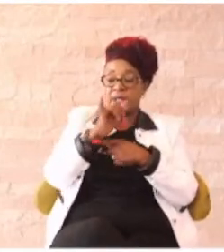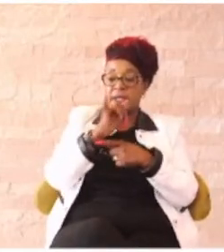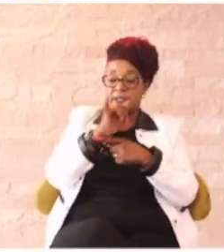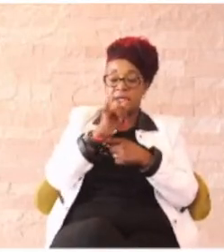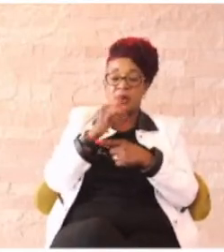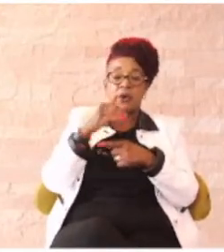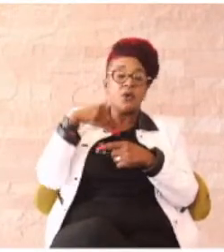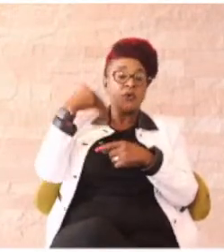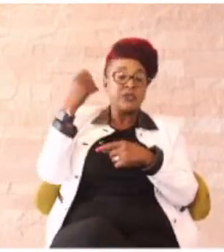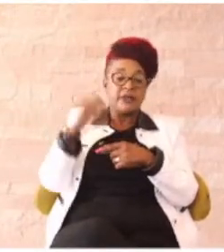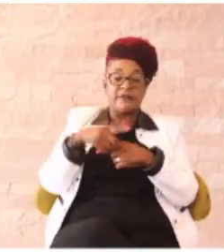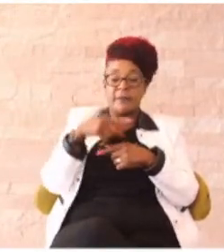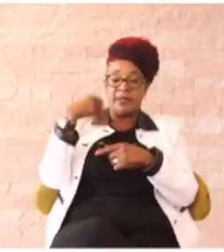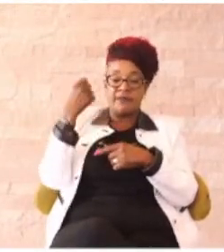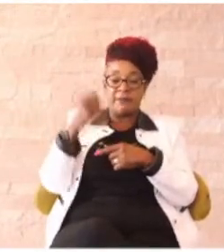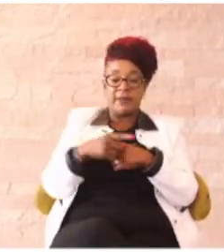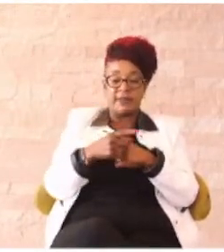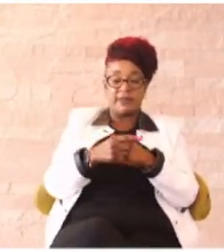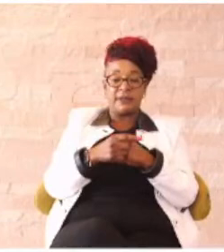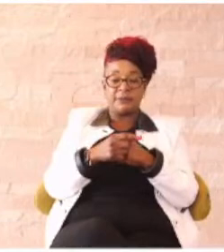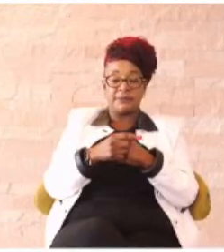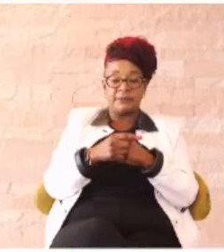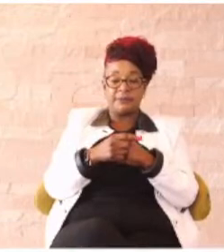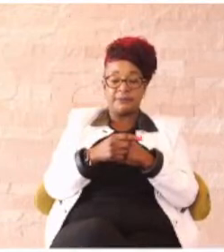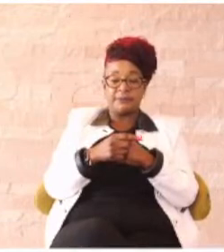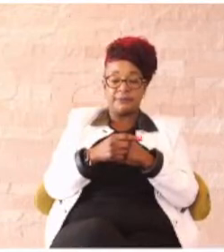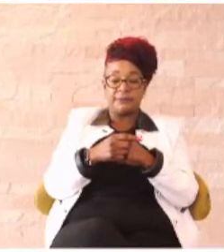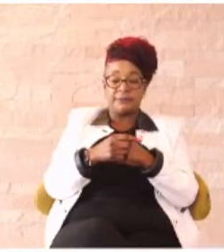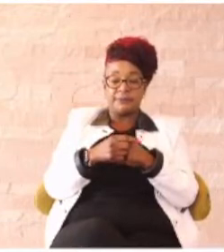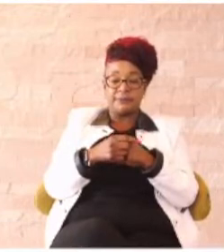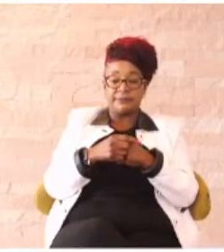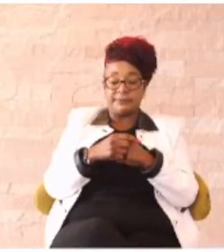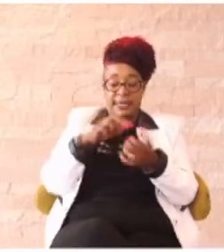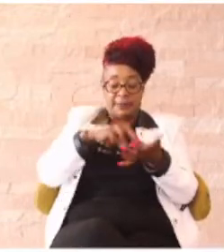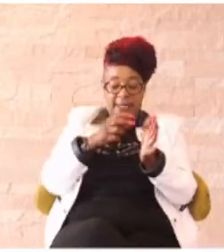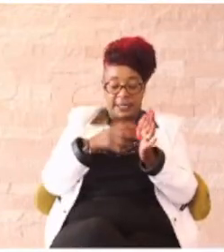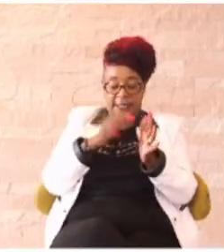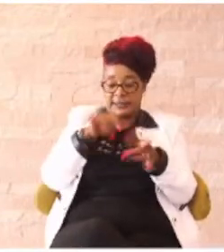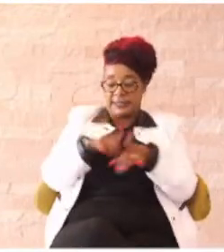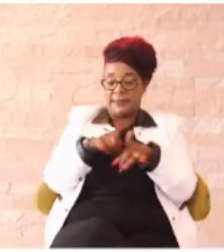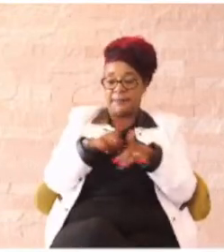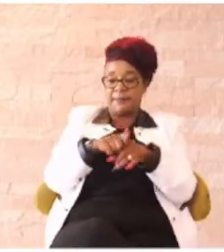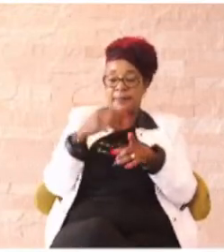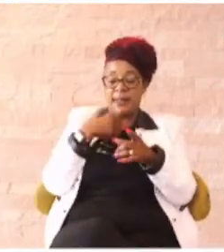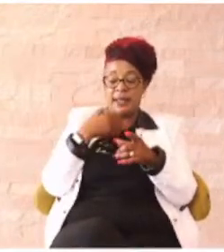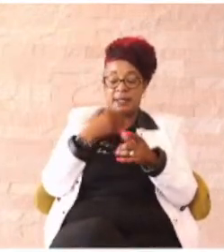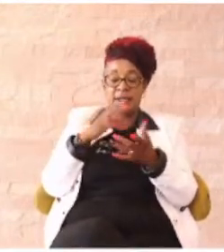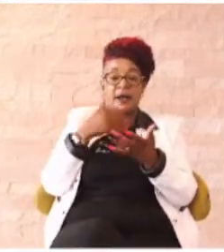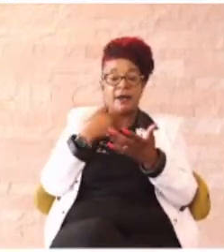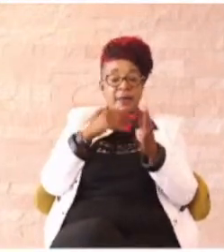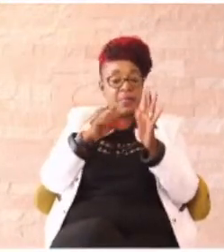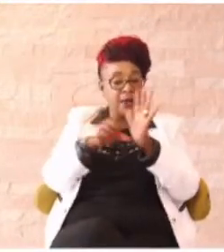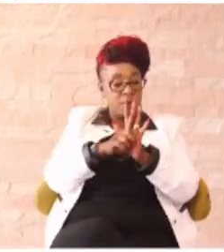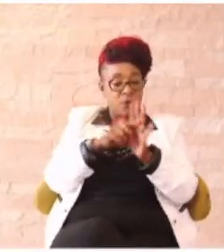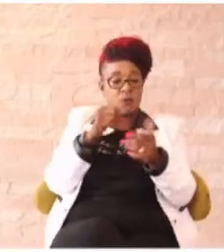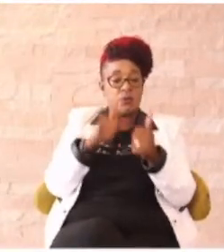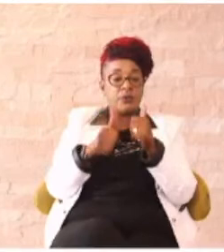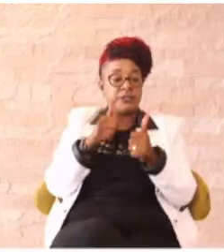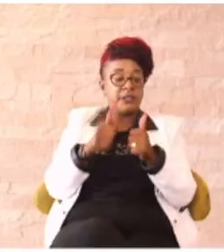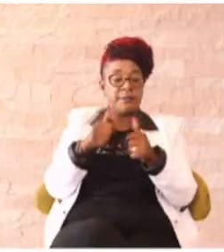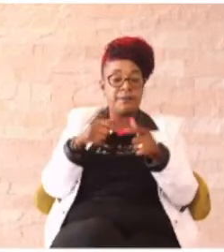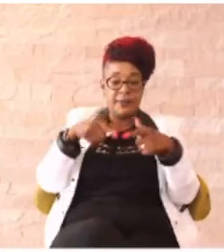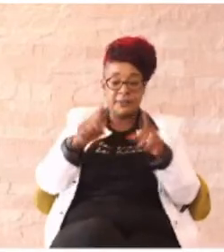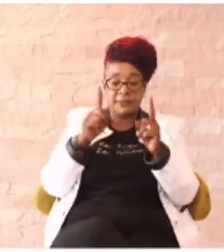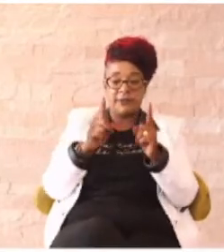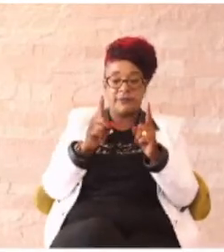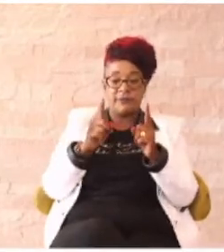each month, sit together, they discuss. At the end of the day, they draft bylaw, which